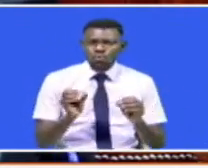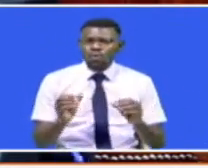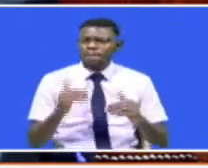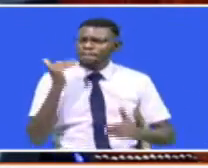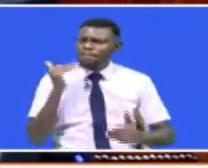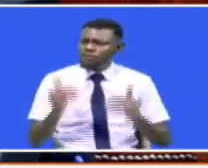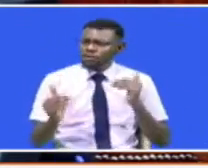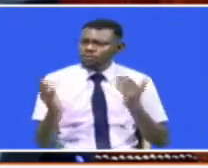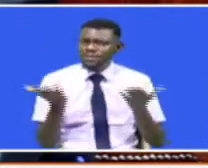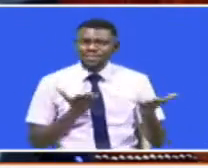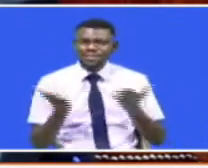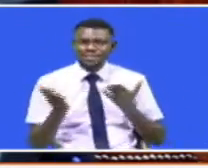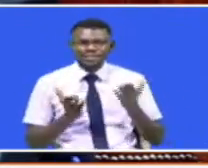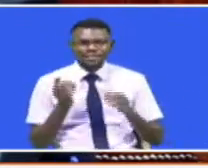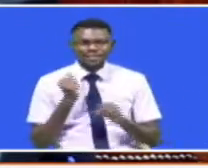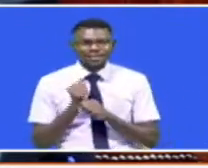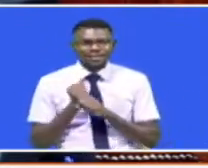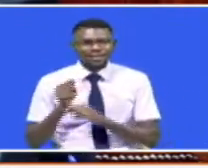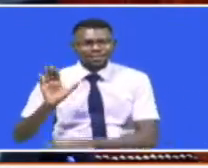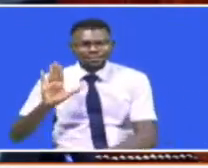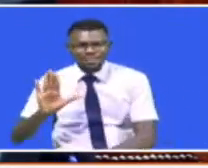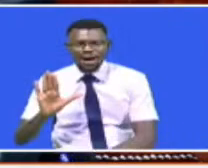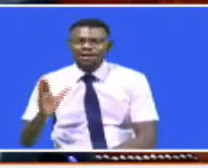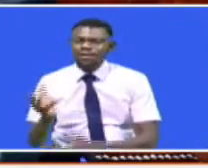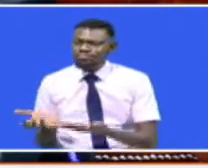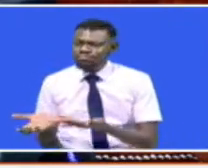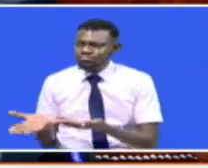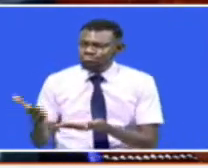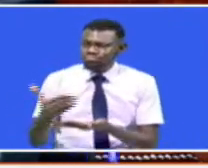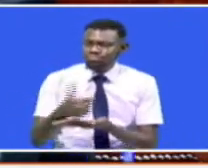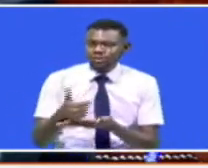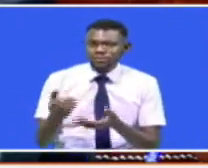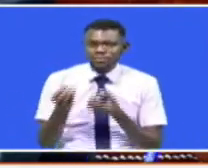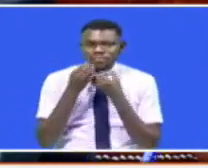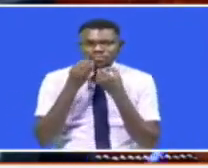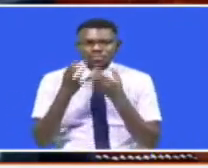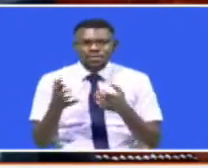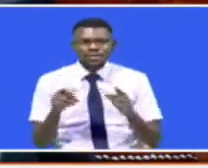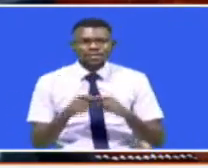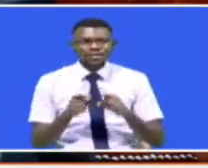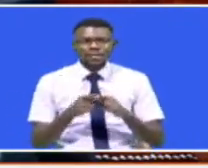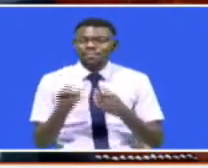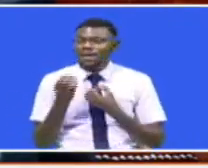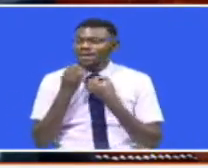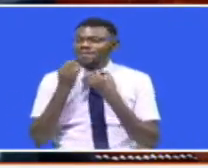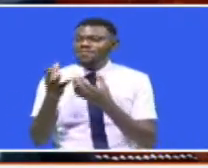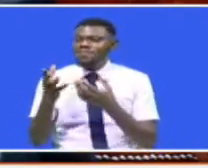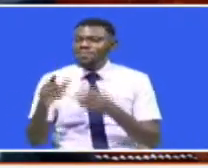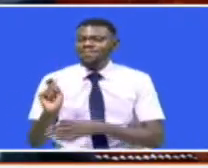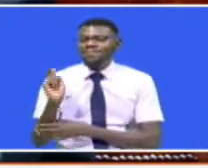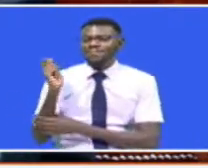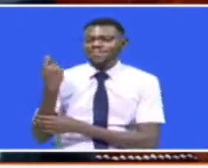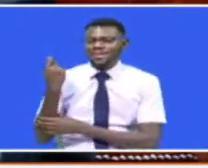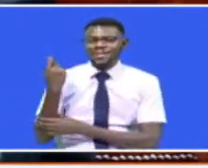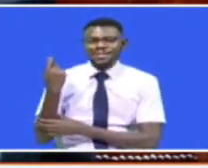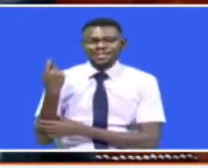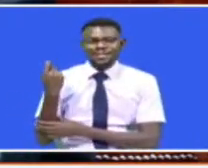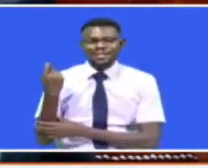class, execute your job of gathering information and giving intelligence to the head of state and for